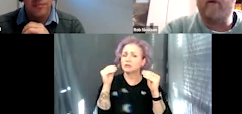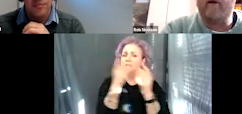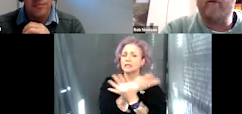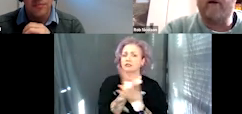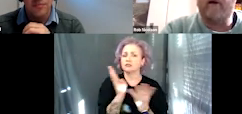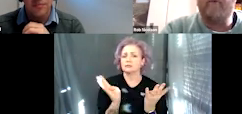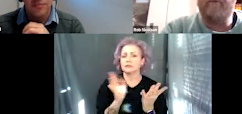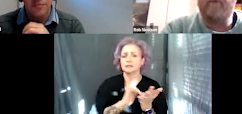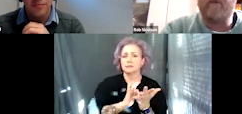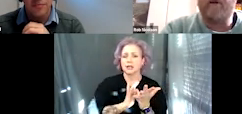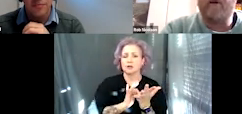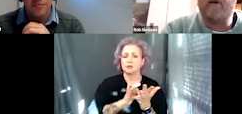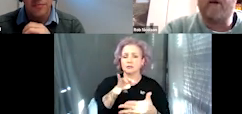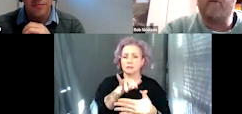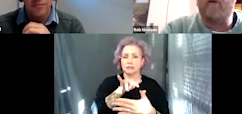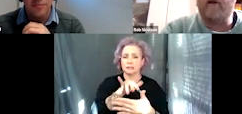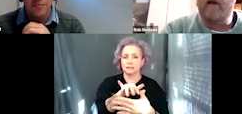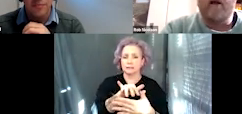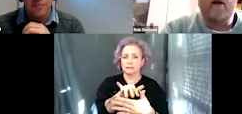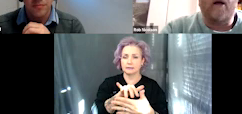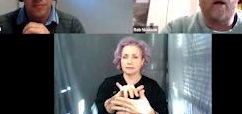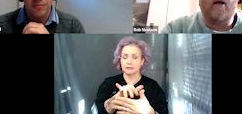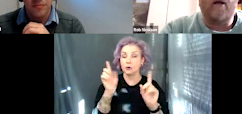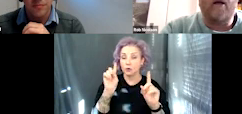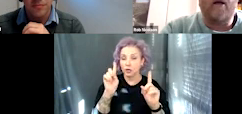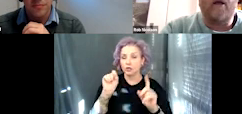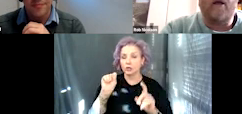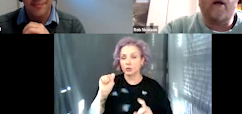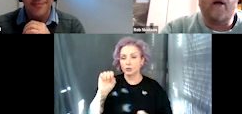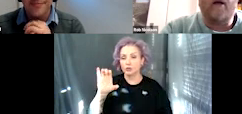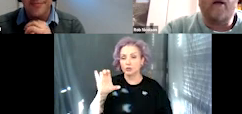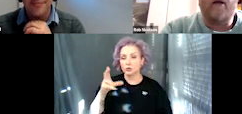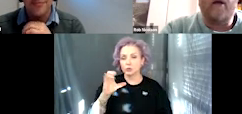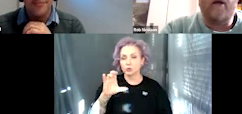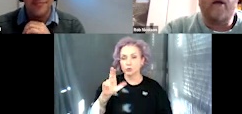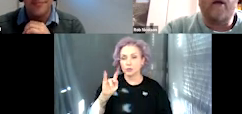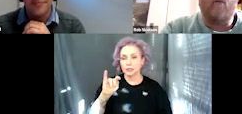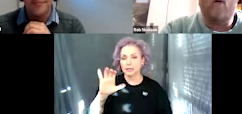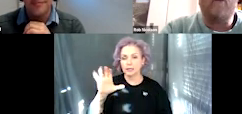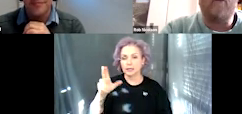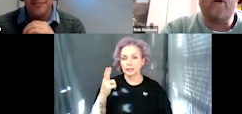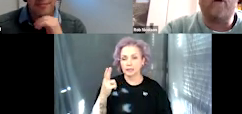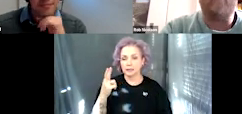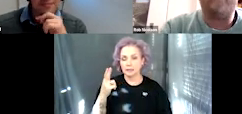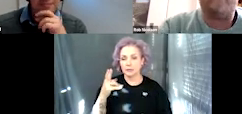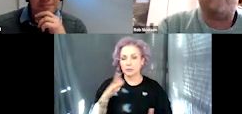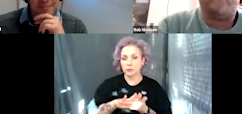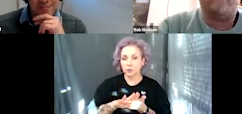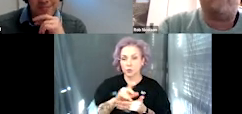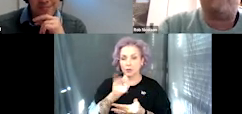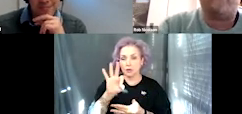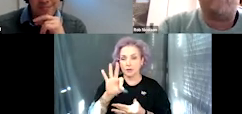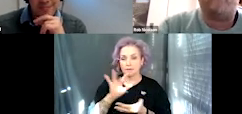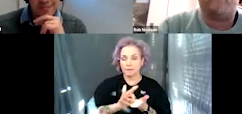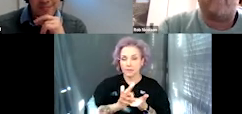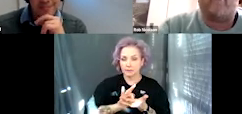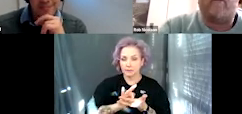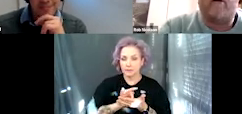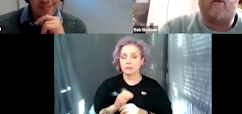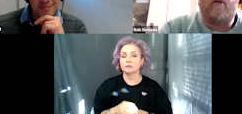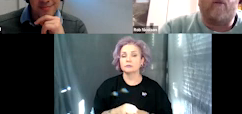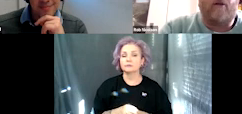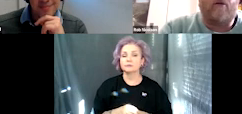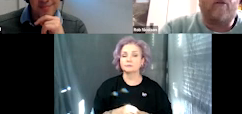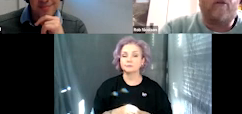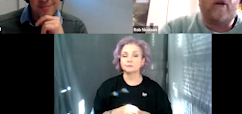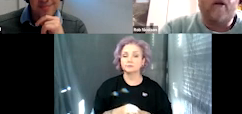sciences program at Schulich. He wants, Faraj would say a